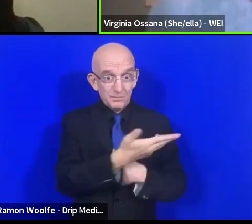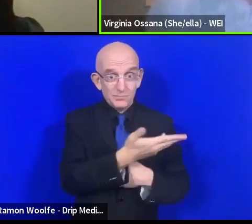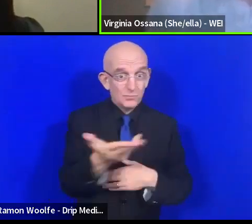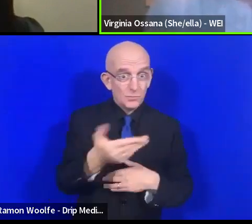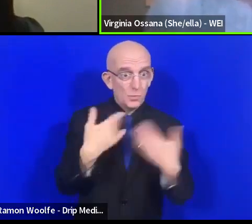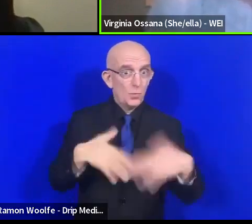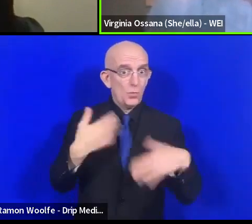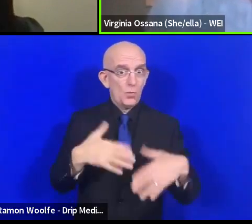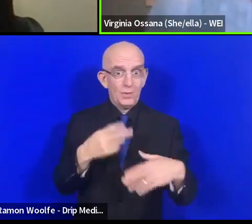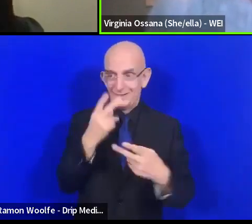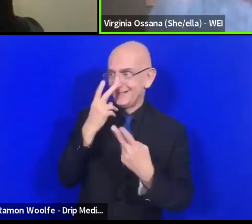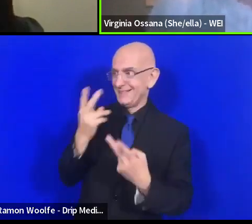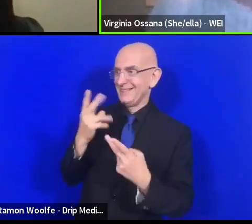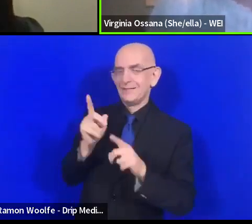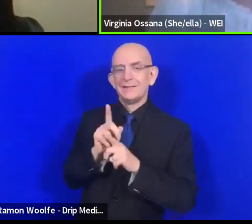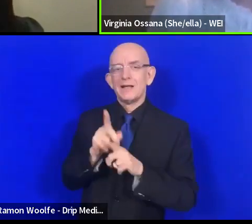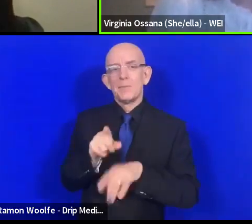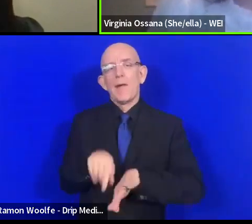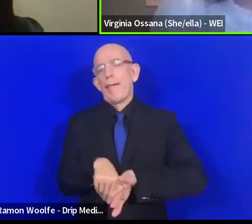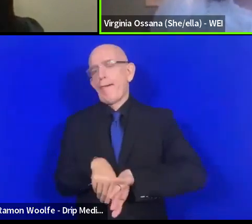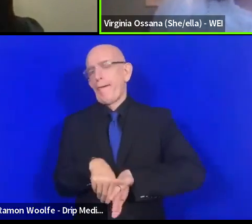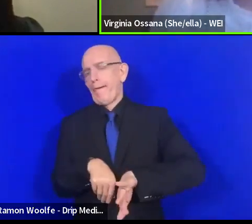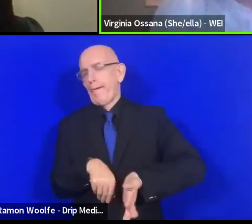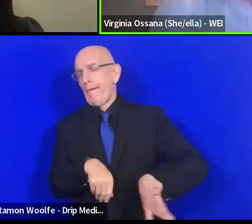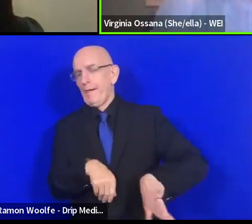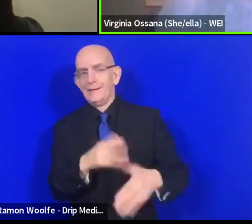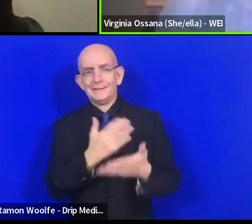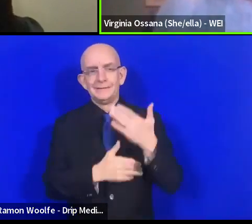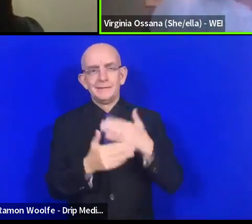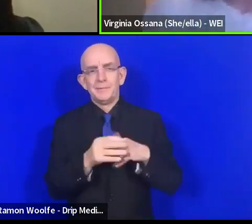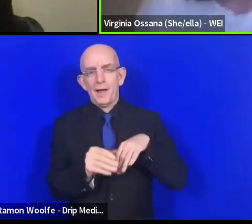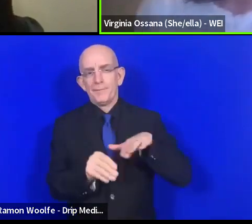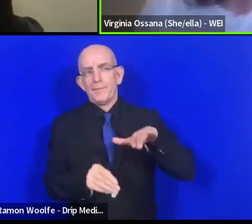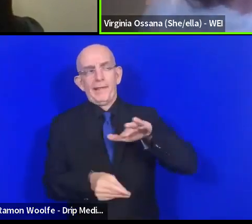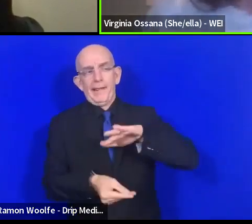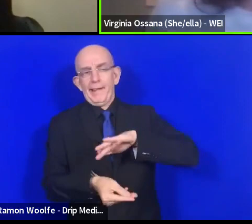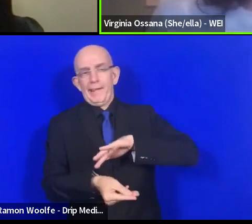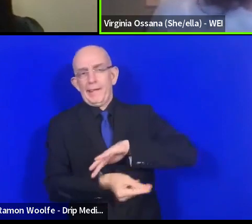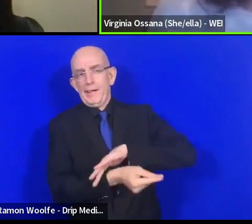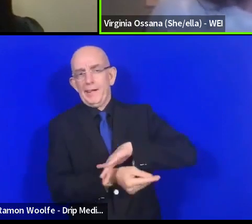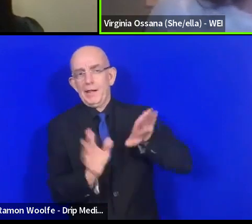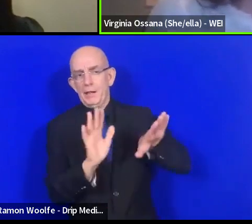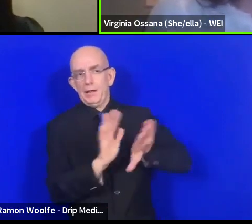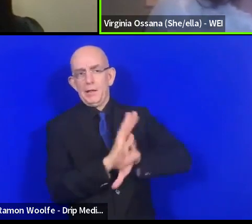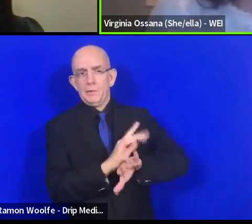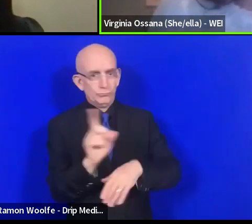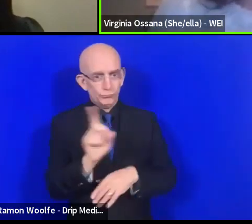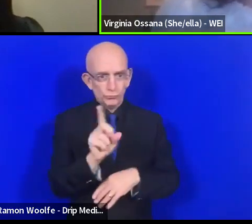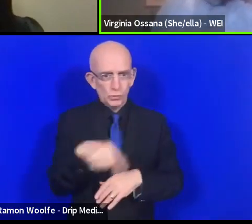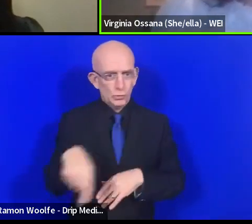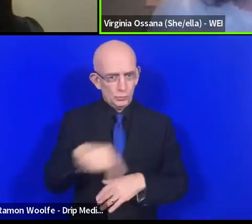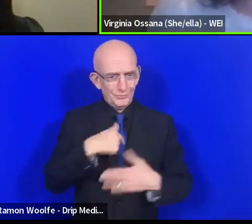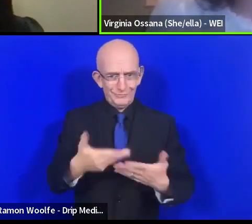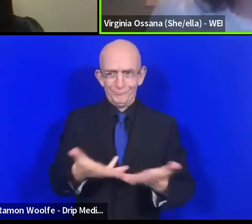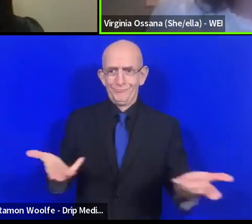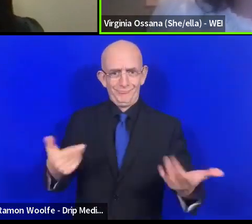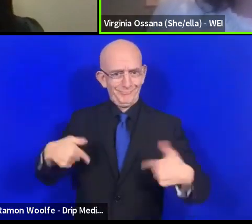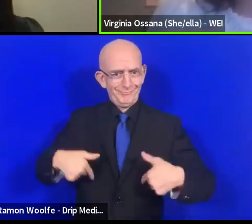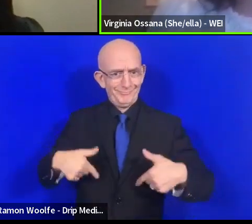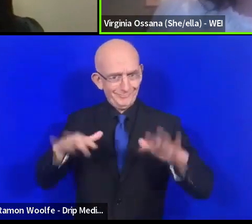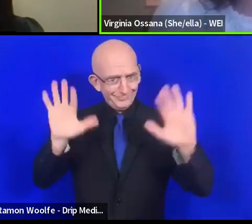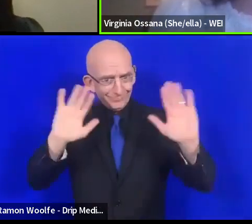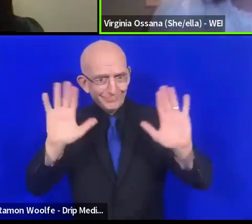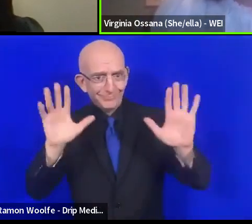there. And it was just a great experience. So thank you so much for that. And now my last question of